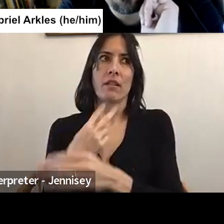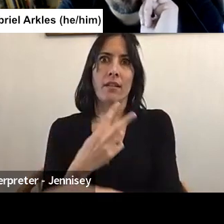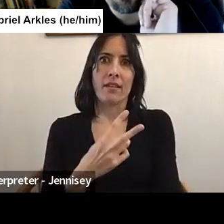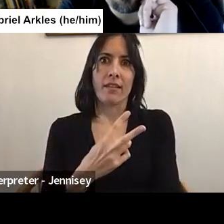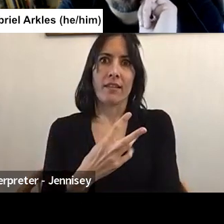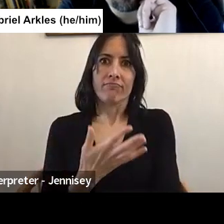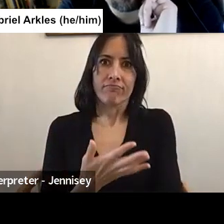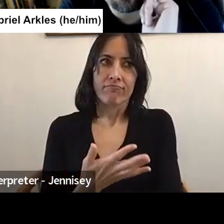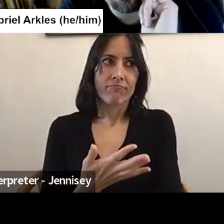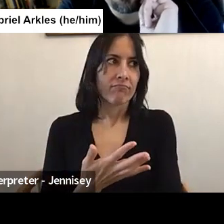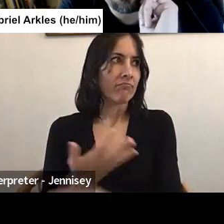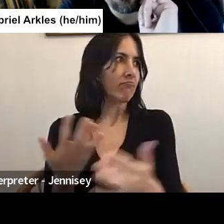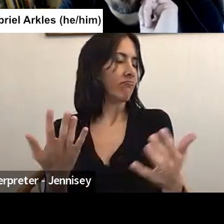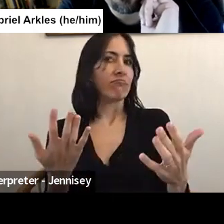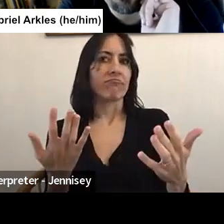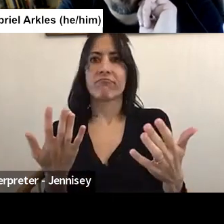there's a problem there, right?